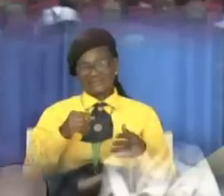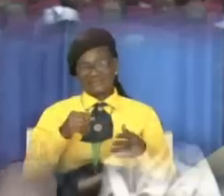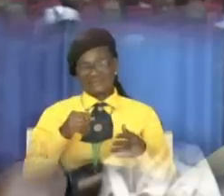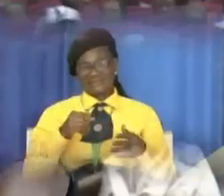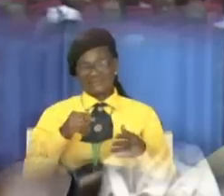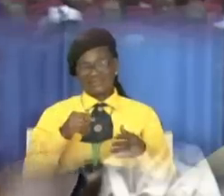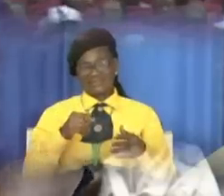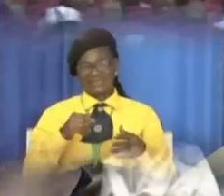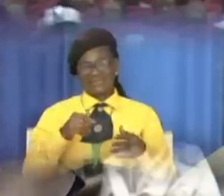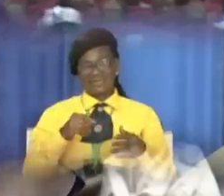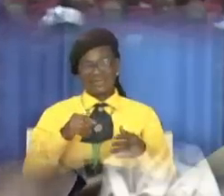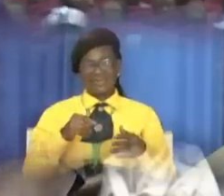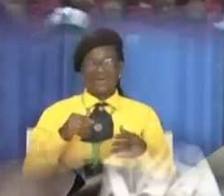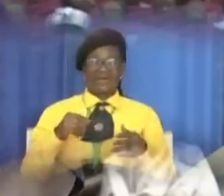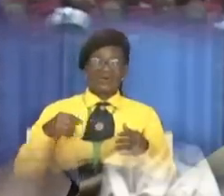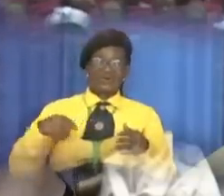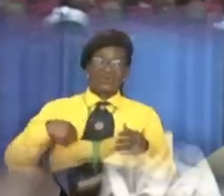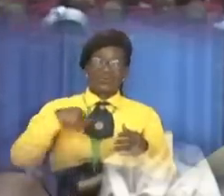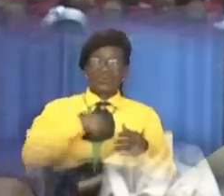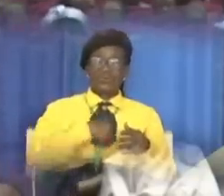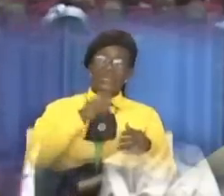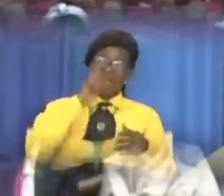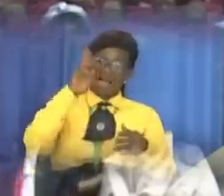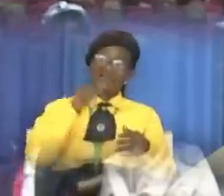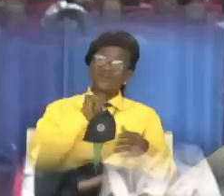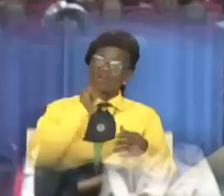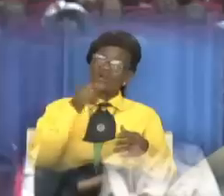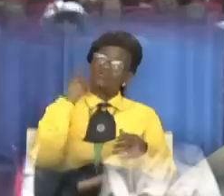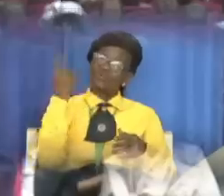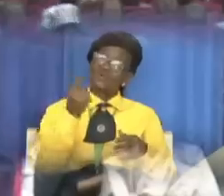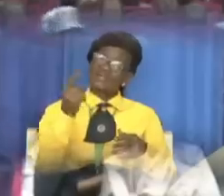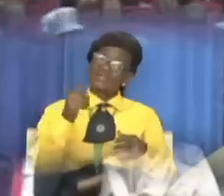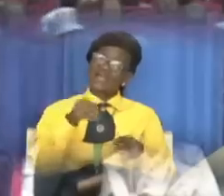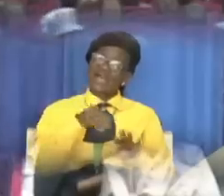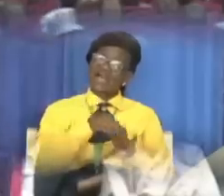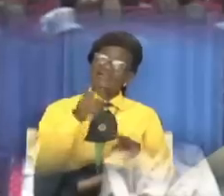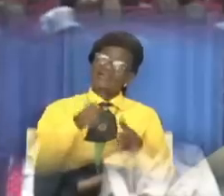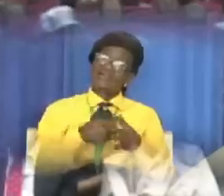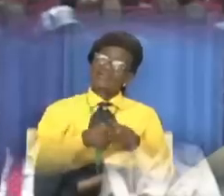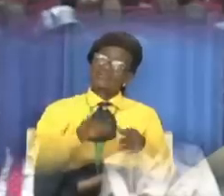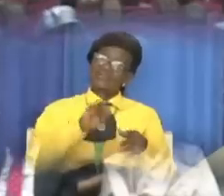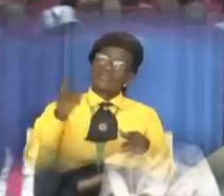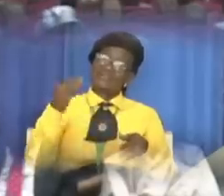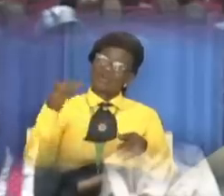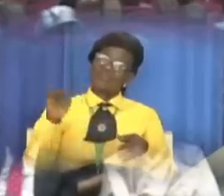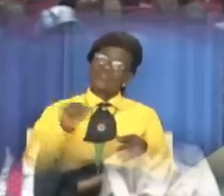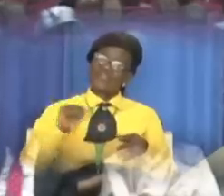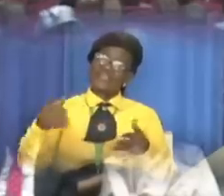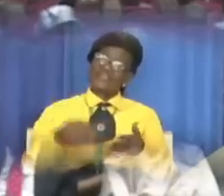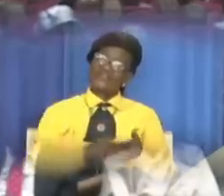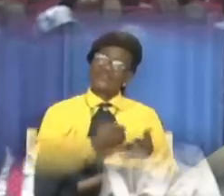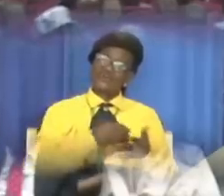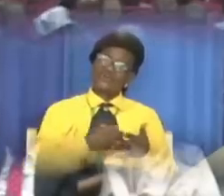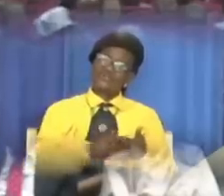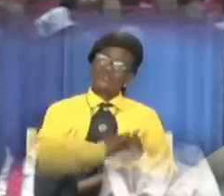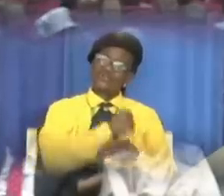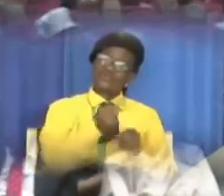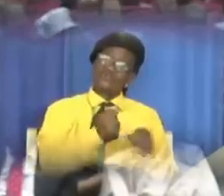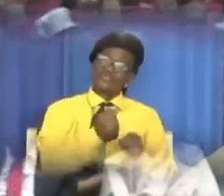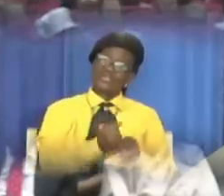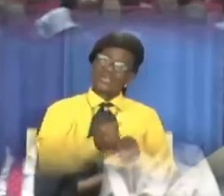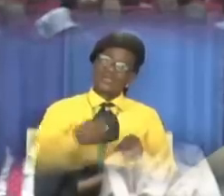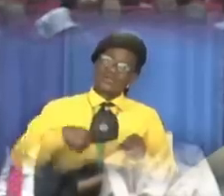we are not only at the beginning of a new year, we are at the beginning of a new decade.